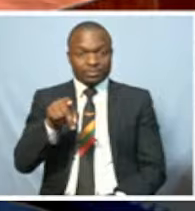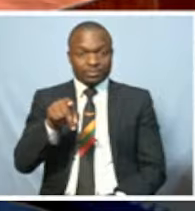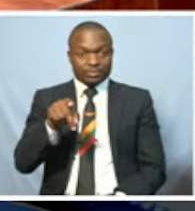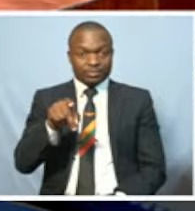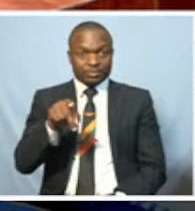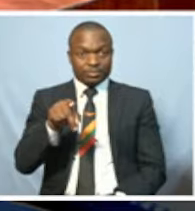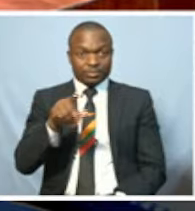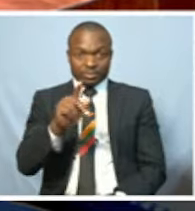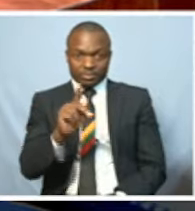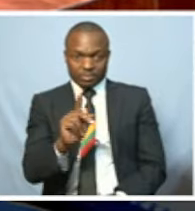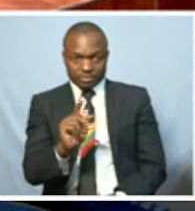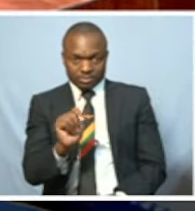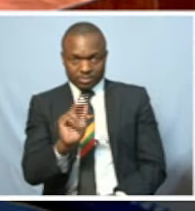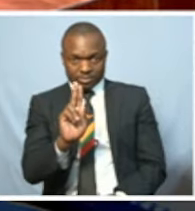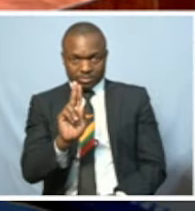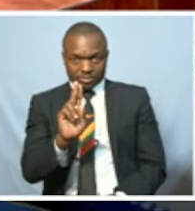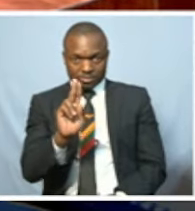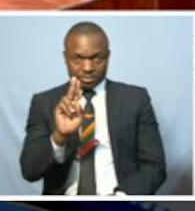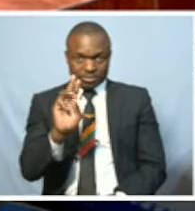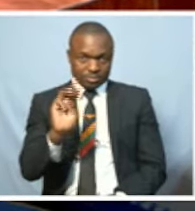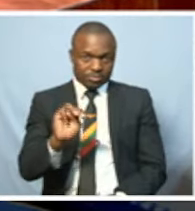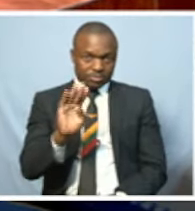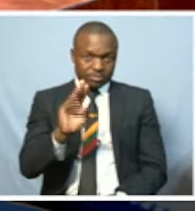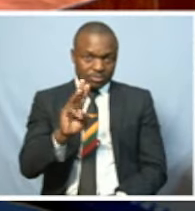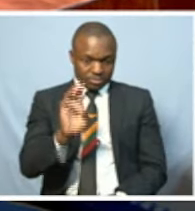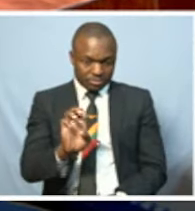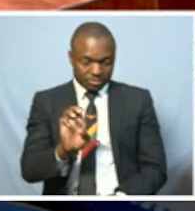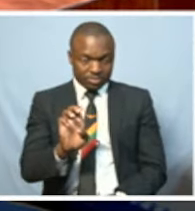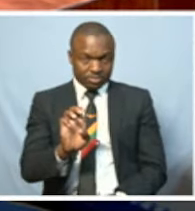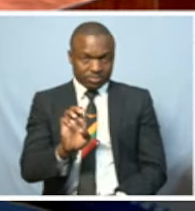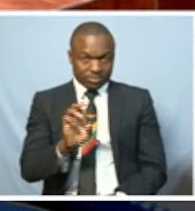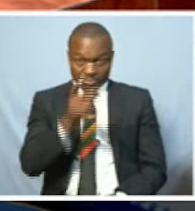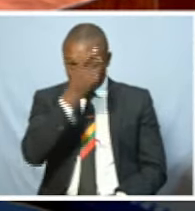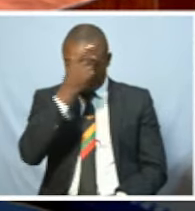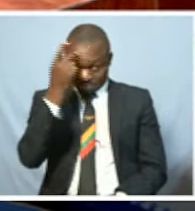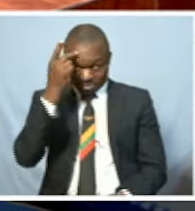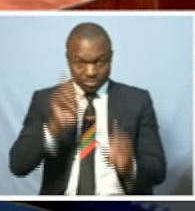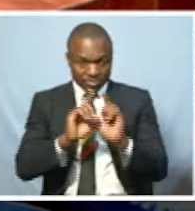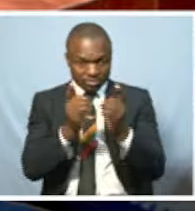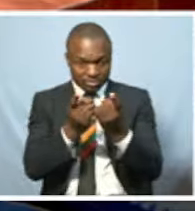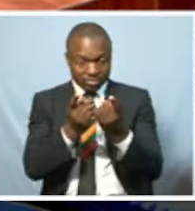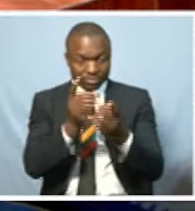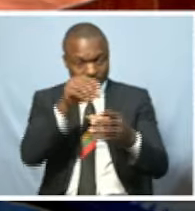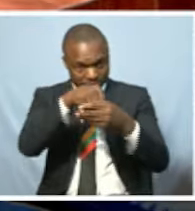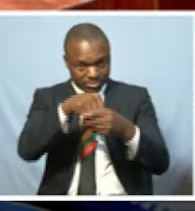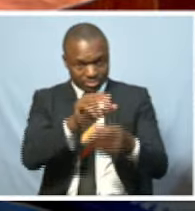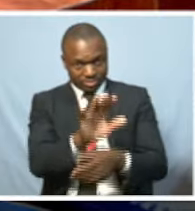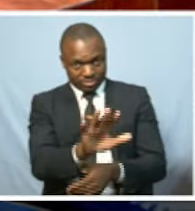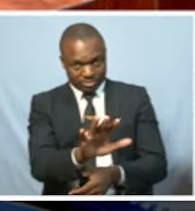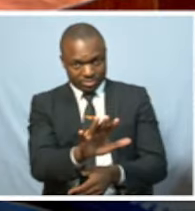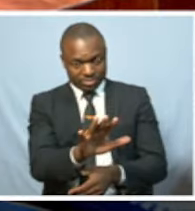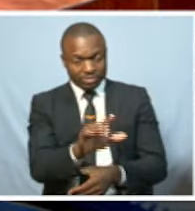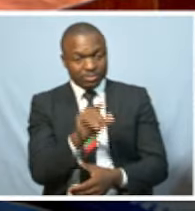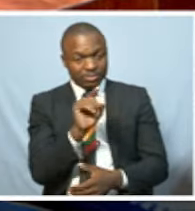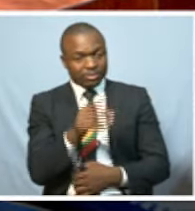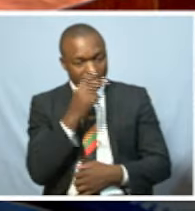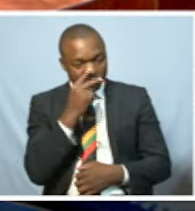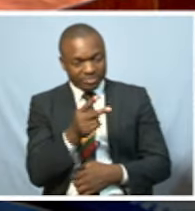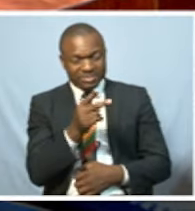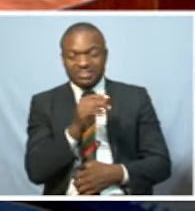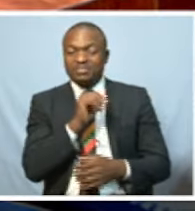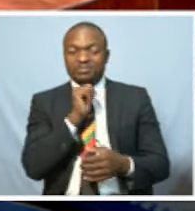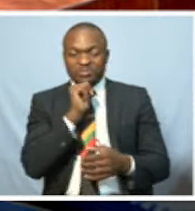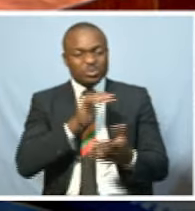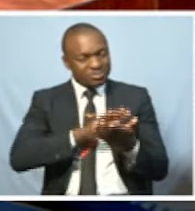of PETAUKE district, is amazed with the efficiency when it comes to